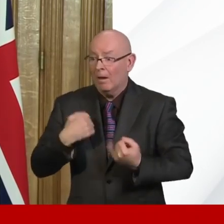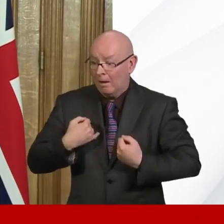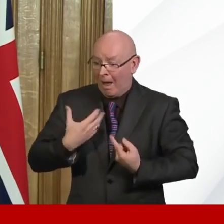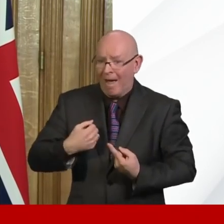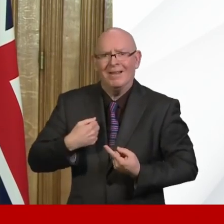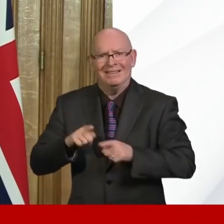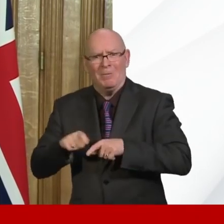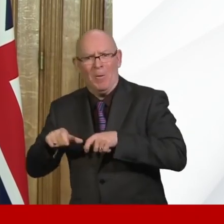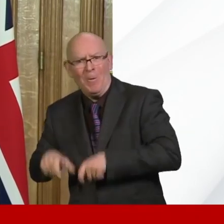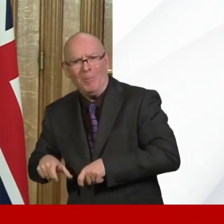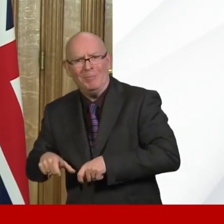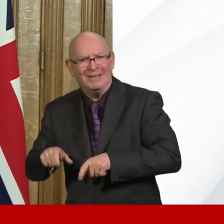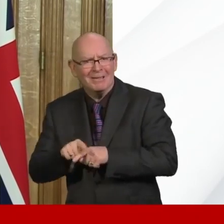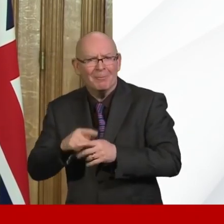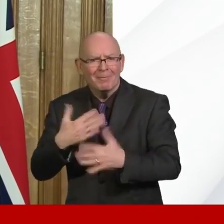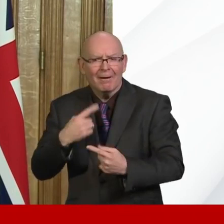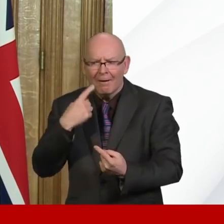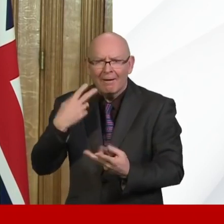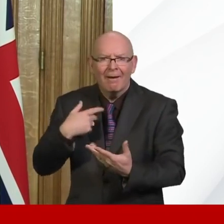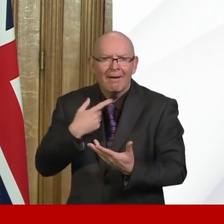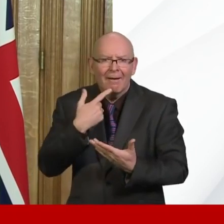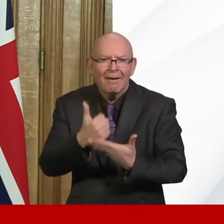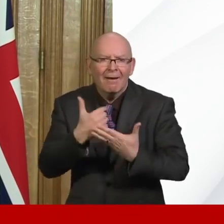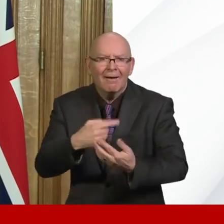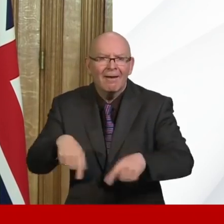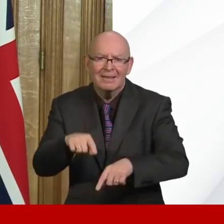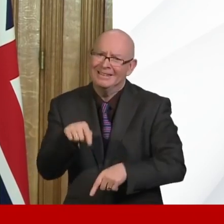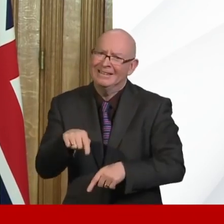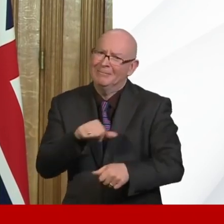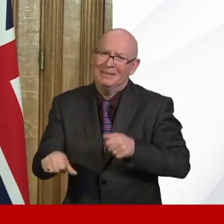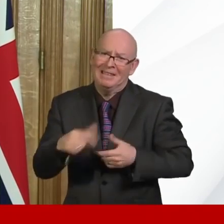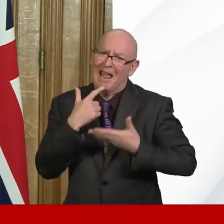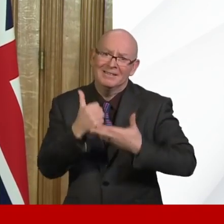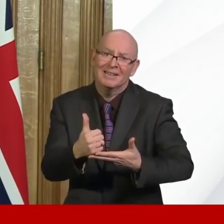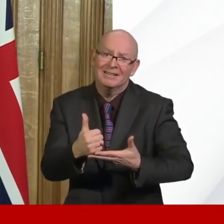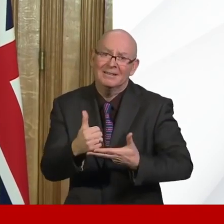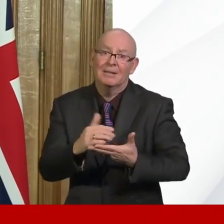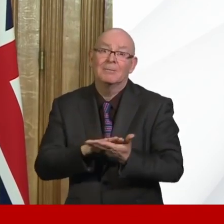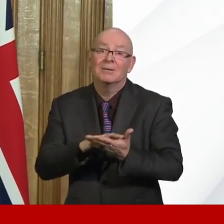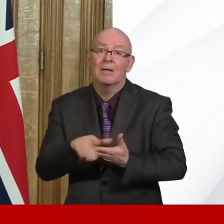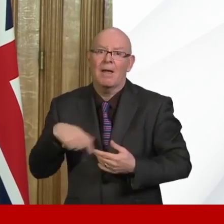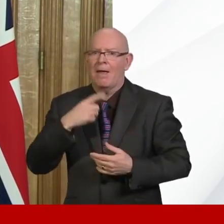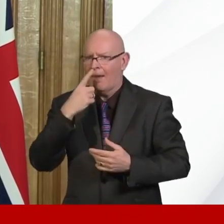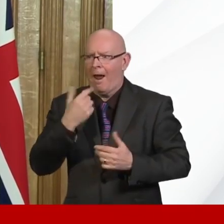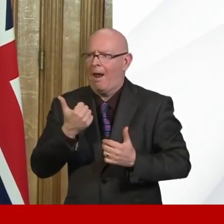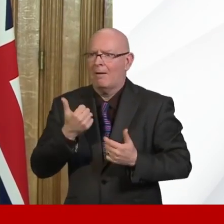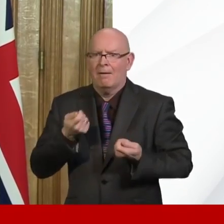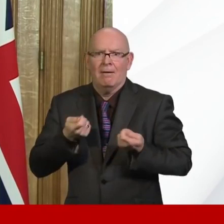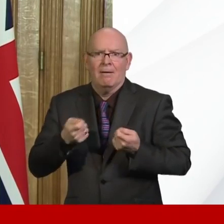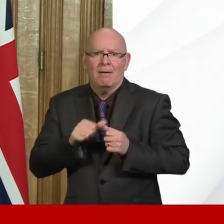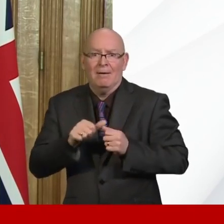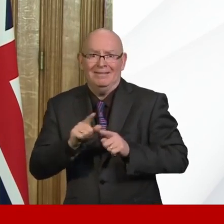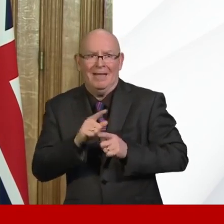back eventually. So it is a very, very clear choice for people. This is strong, strong advice. And as I